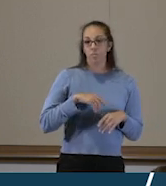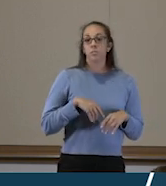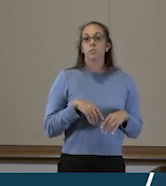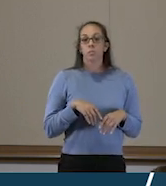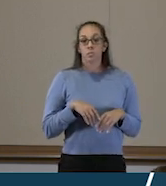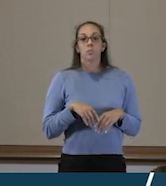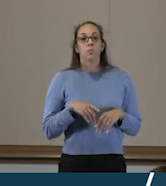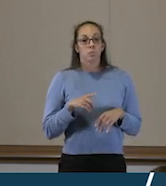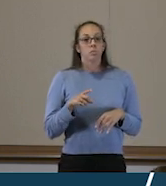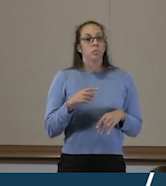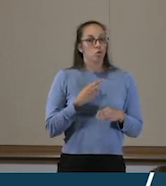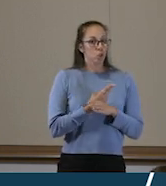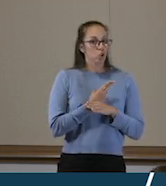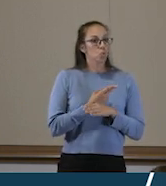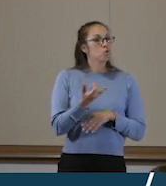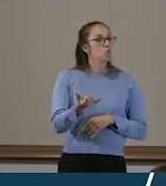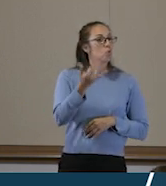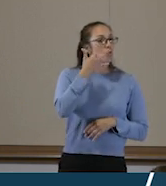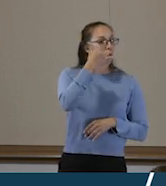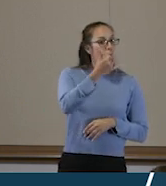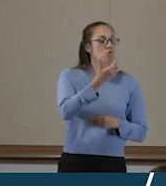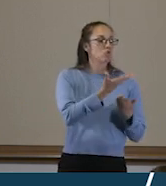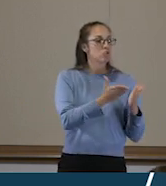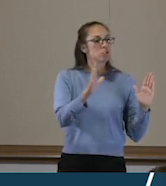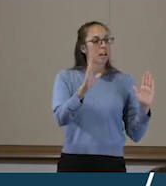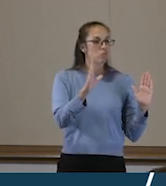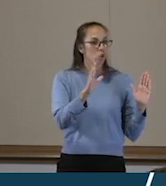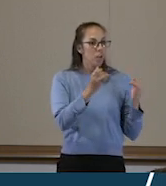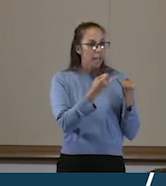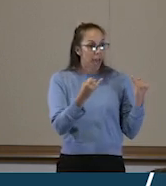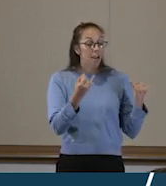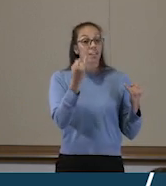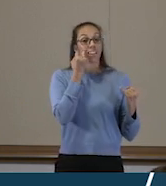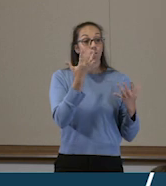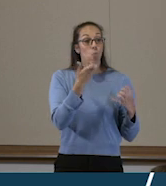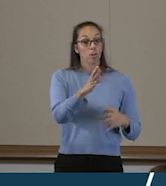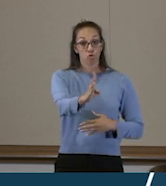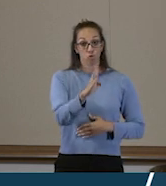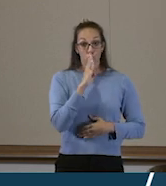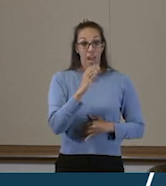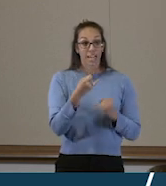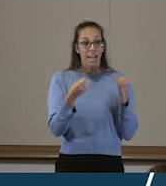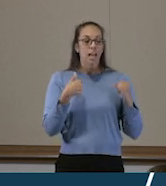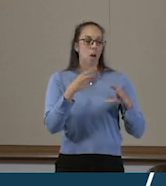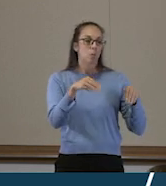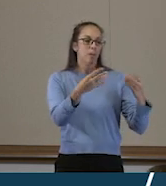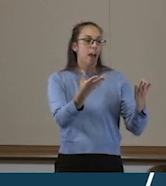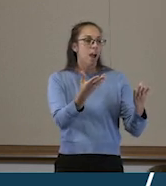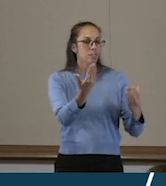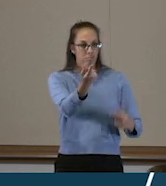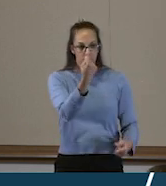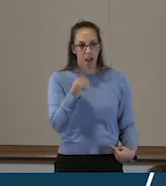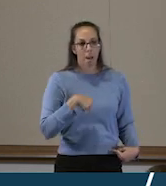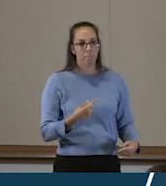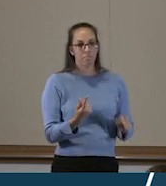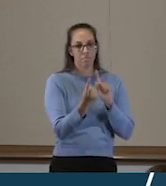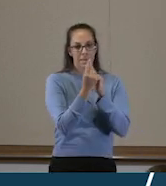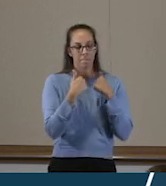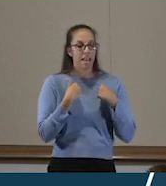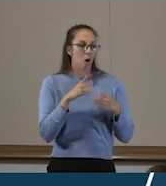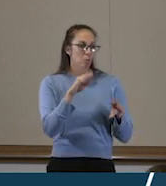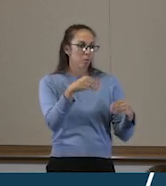there that you can use to call our general intake line. If you need my direct line, please come up to me and I will provide it to you.